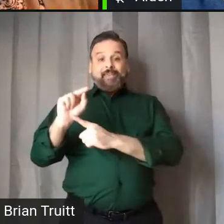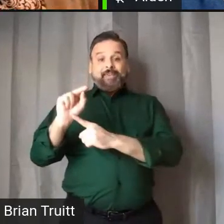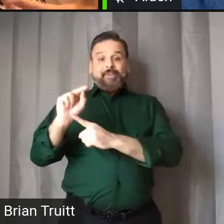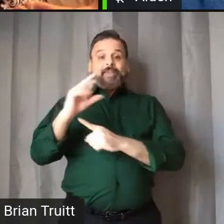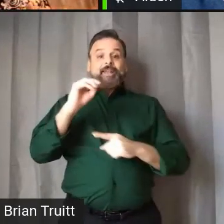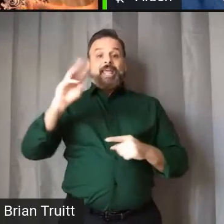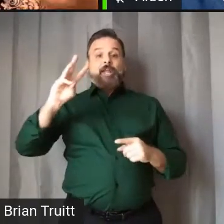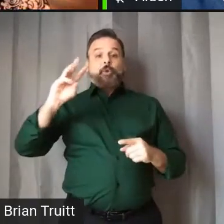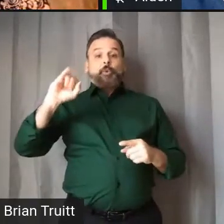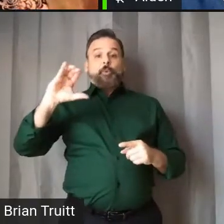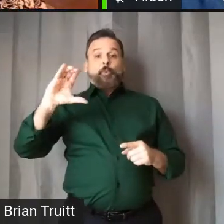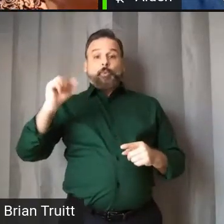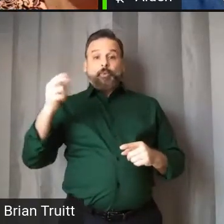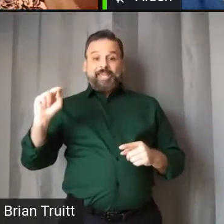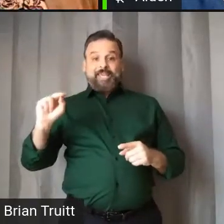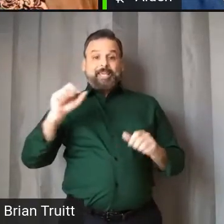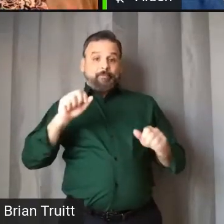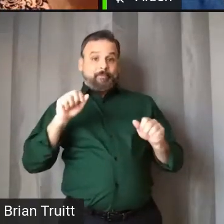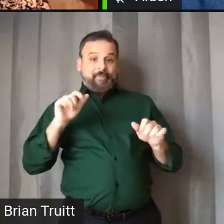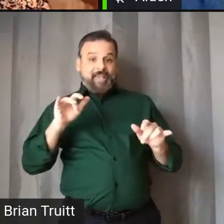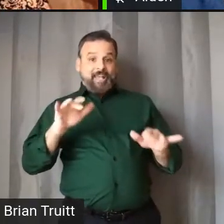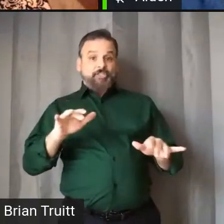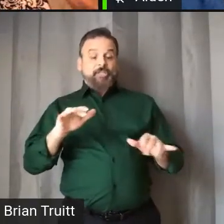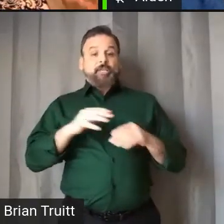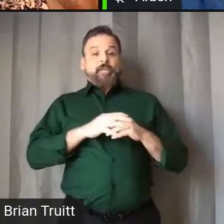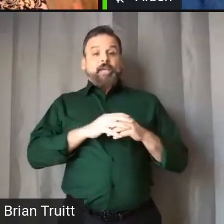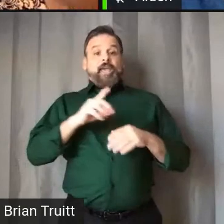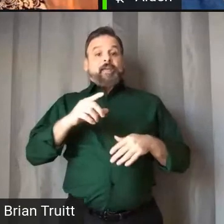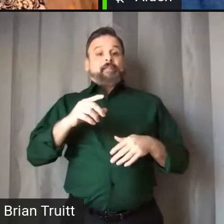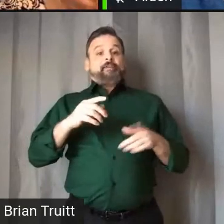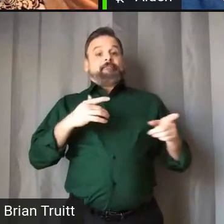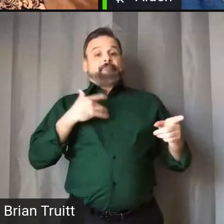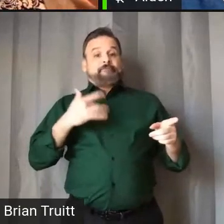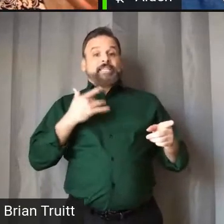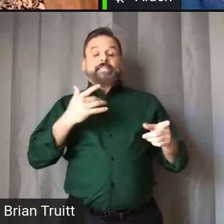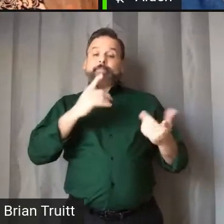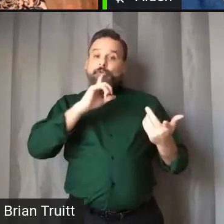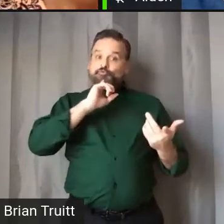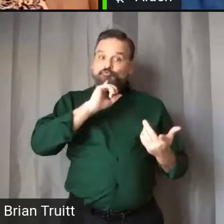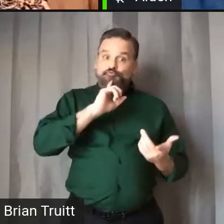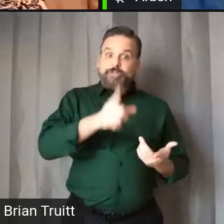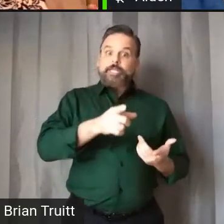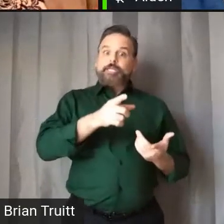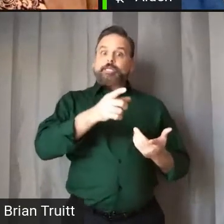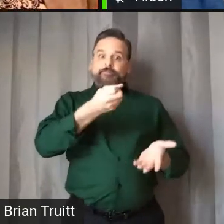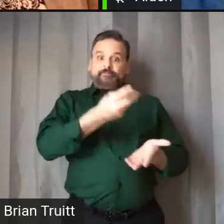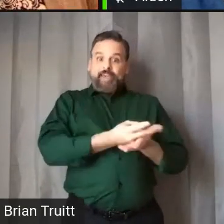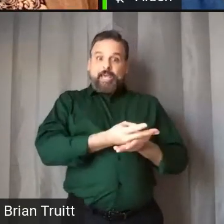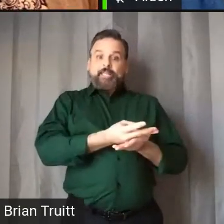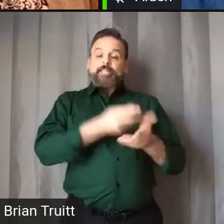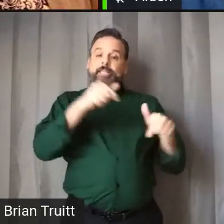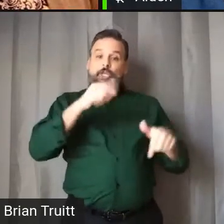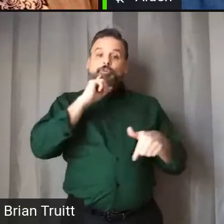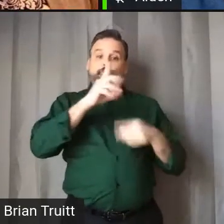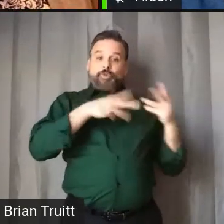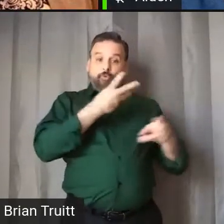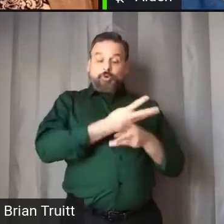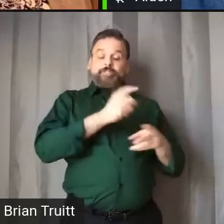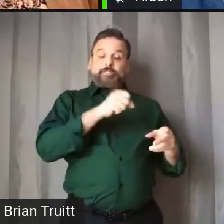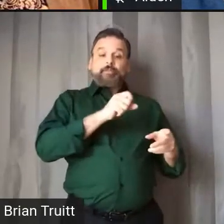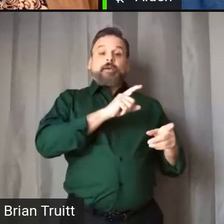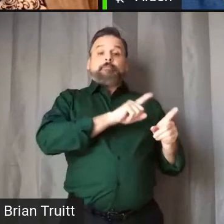Wiccan magic, and the letting that be in the book and be a real and valid thing as it is in the real world, but then also having this more